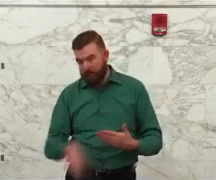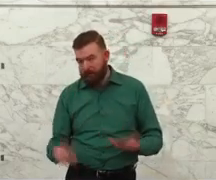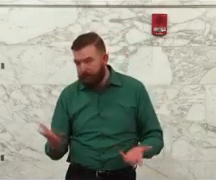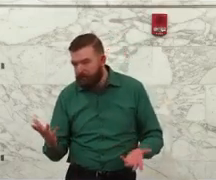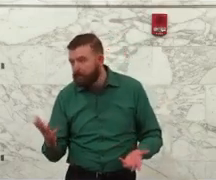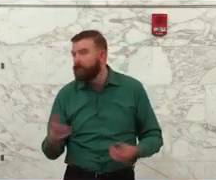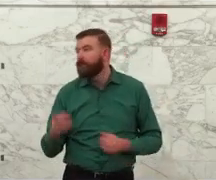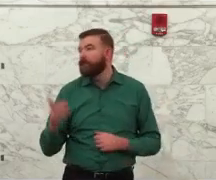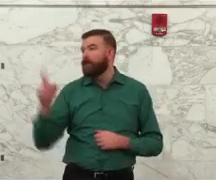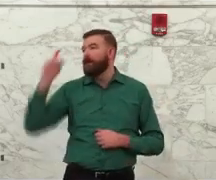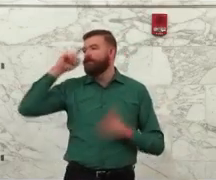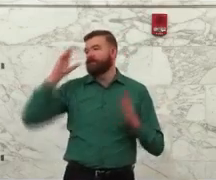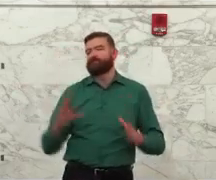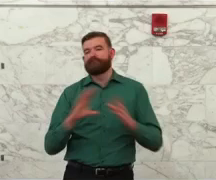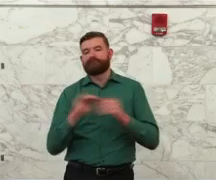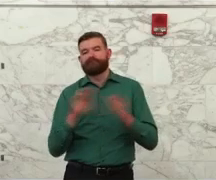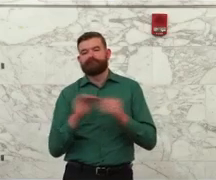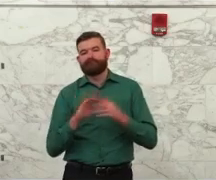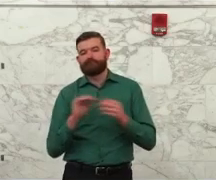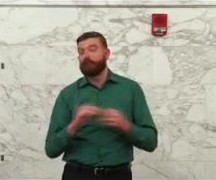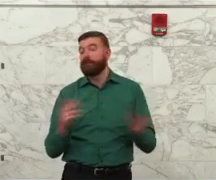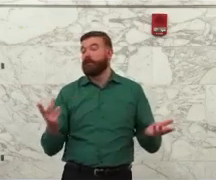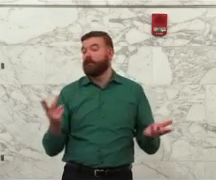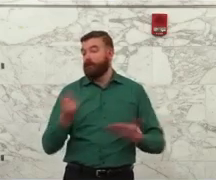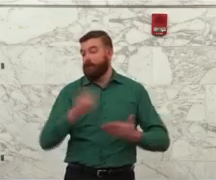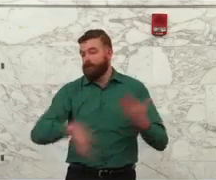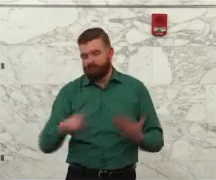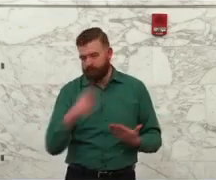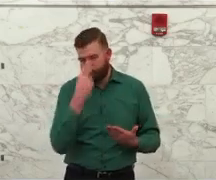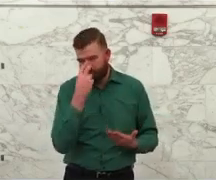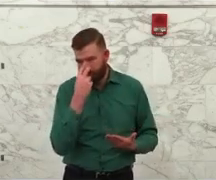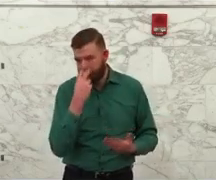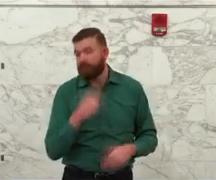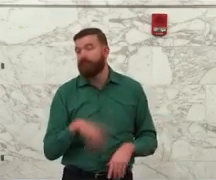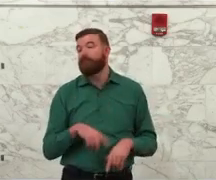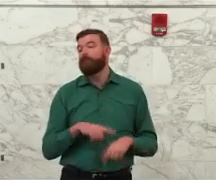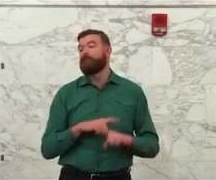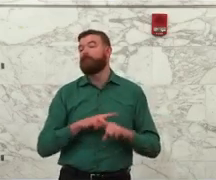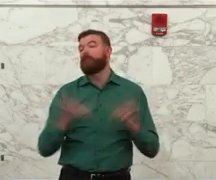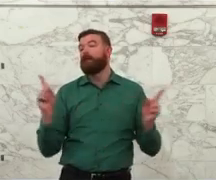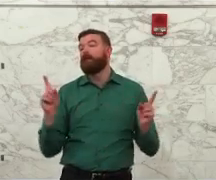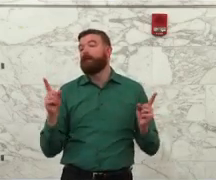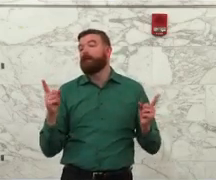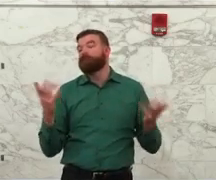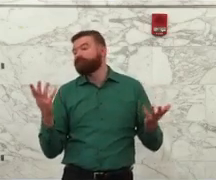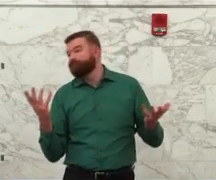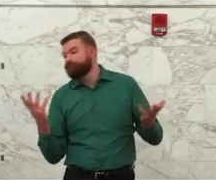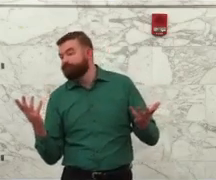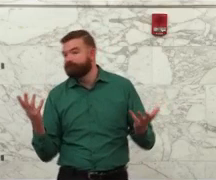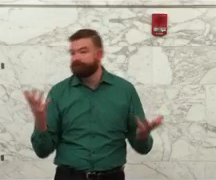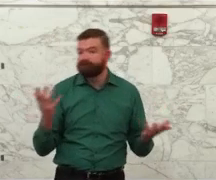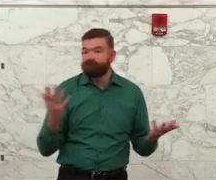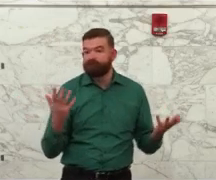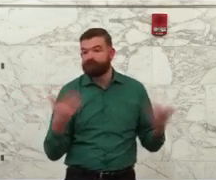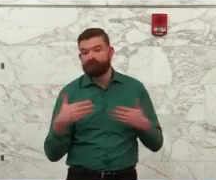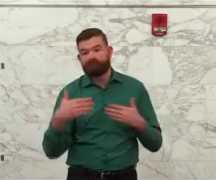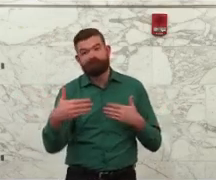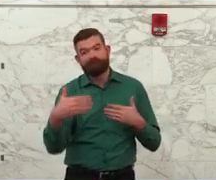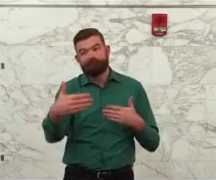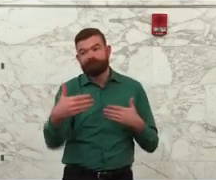but the chances are overwhelming. We're not going back to school a week from Monday. And